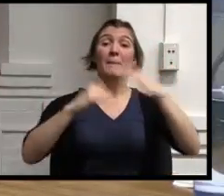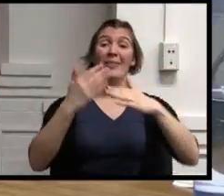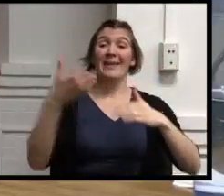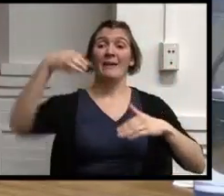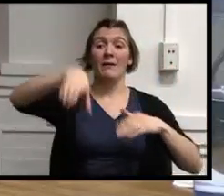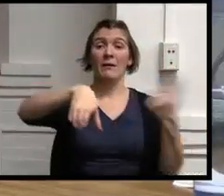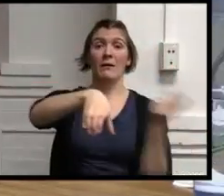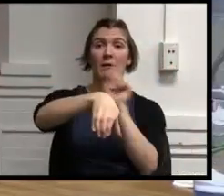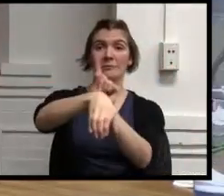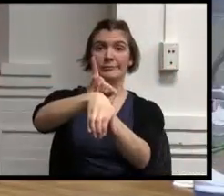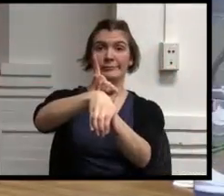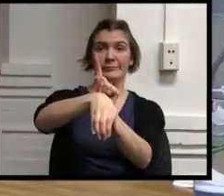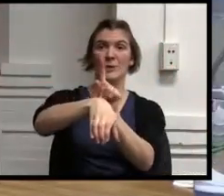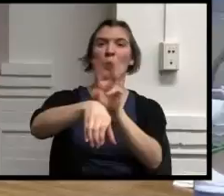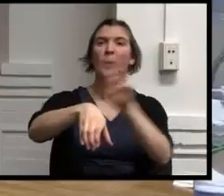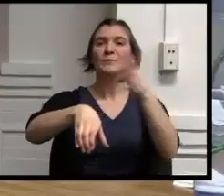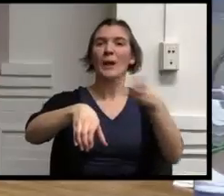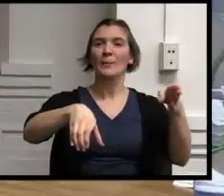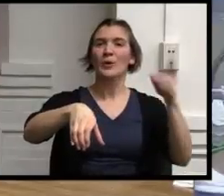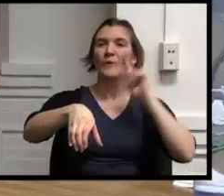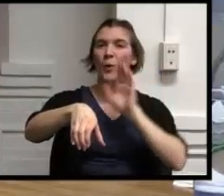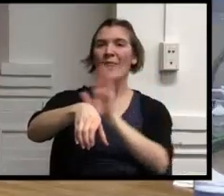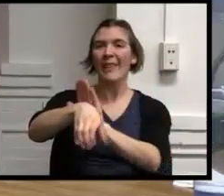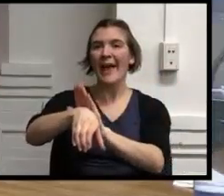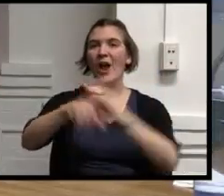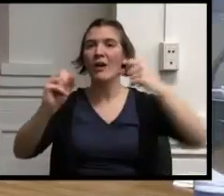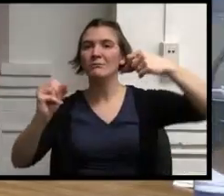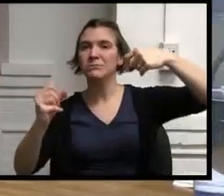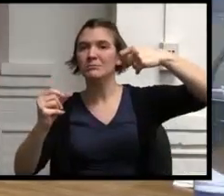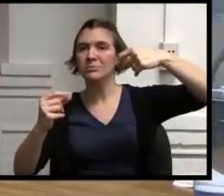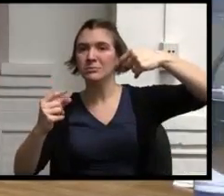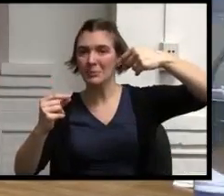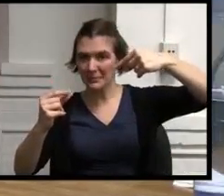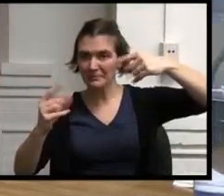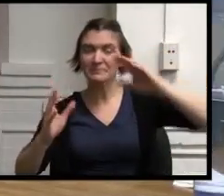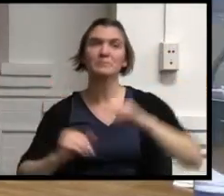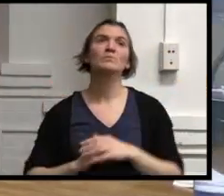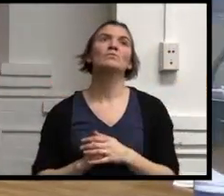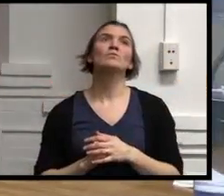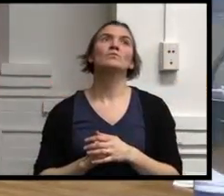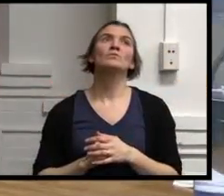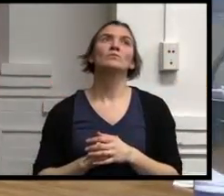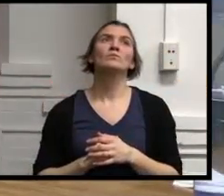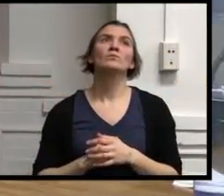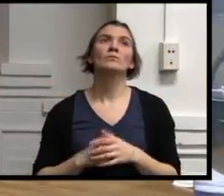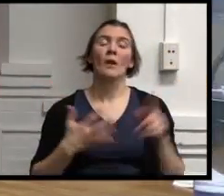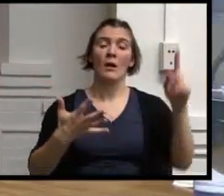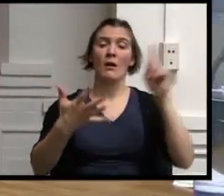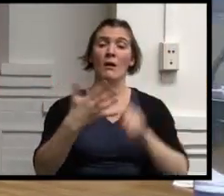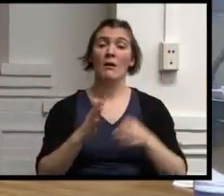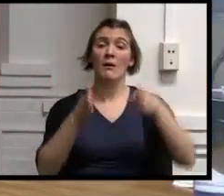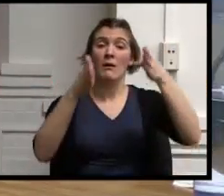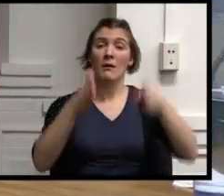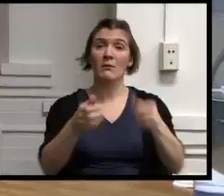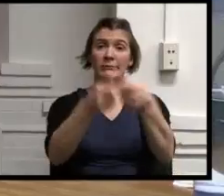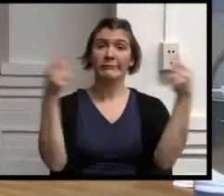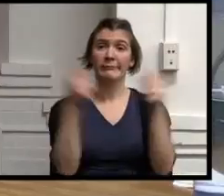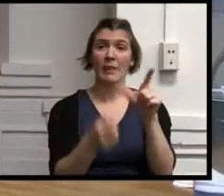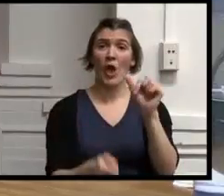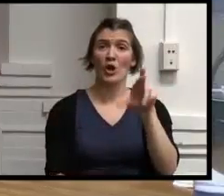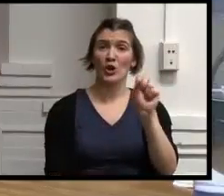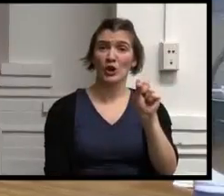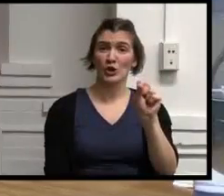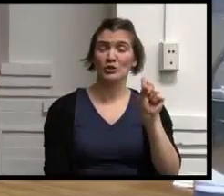West Brattleboro Fire Station to hold all of the communications equipment for that facility. The turnout lockers for the West Brattleboro Fire